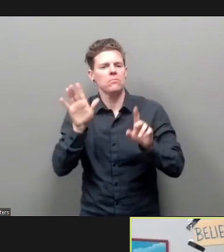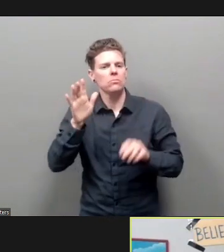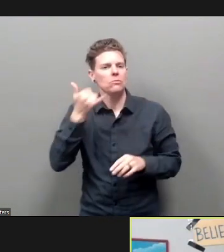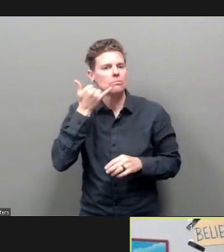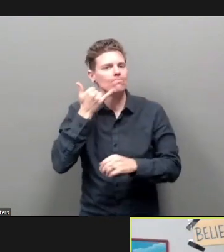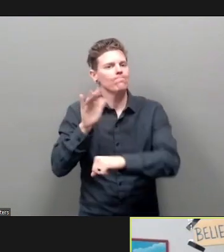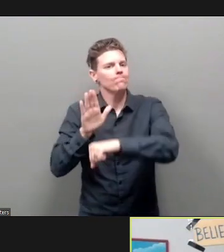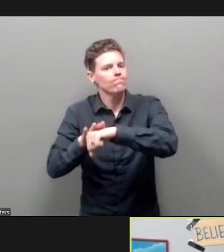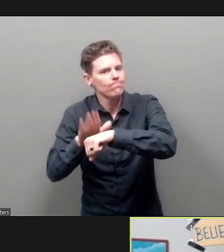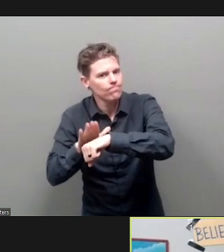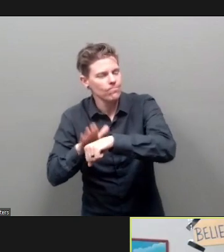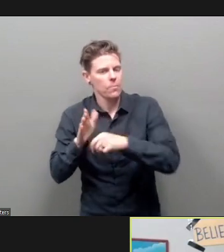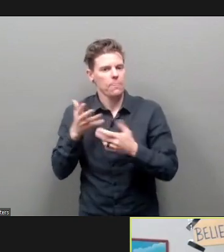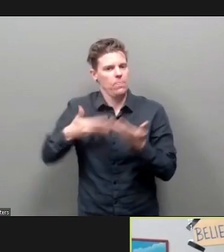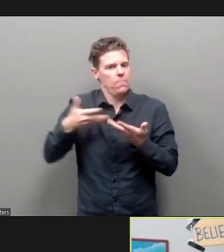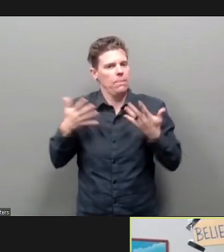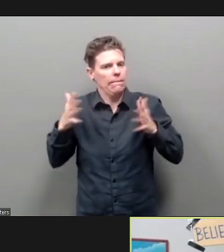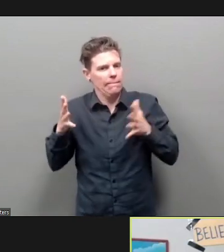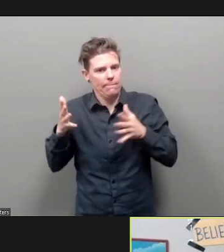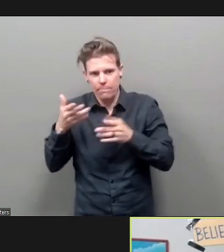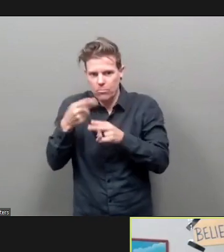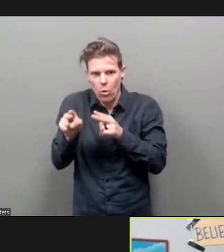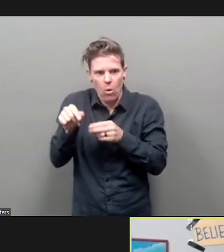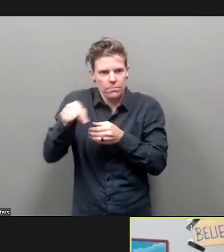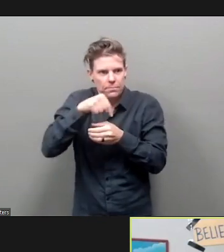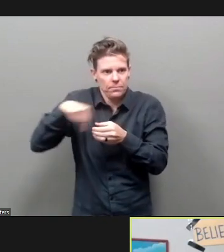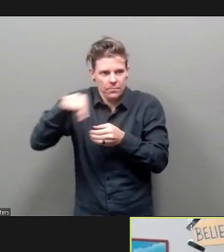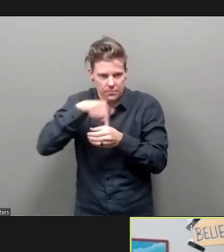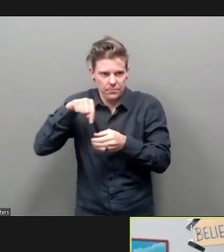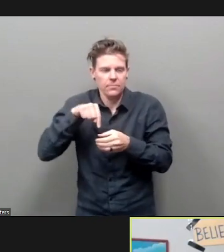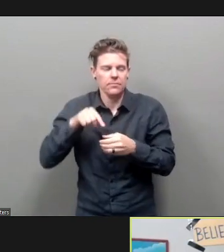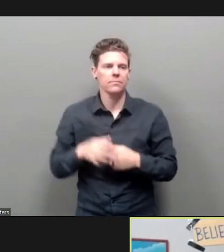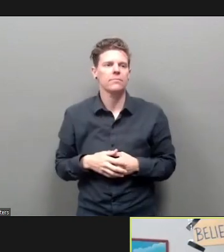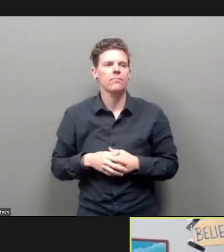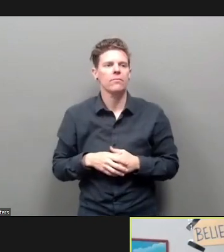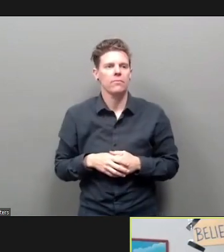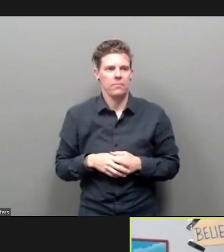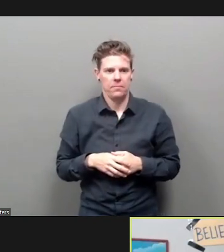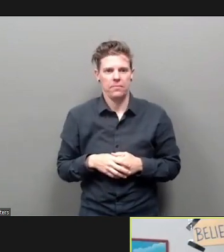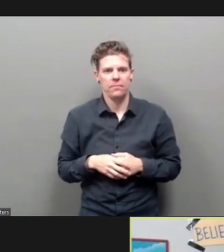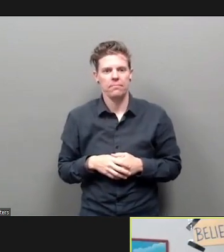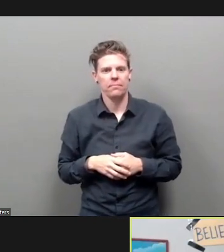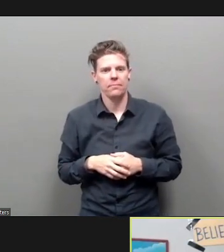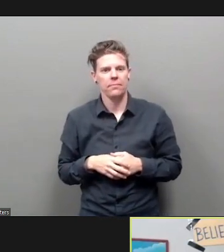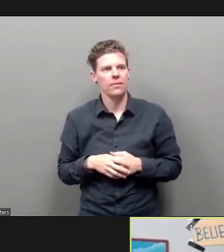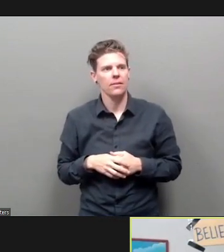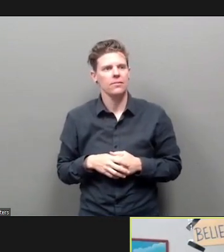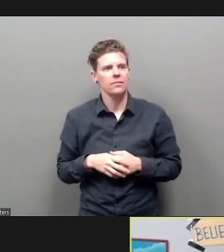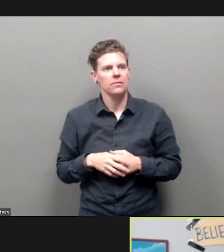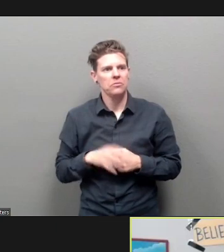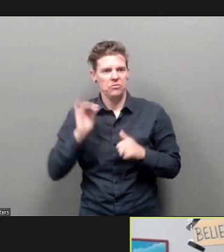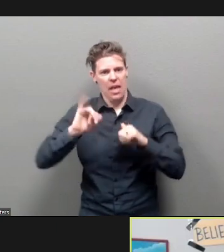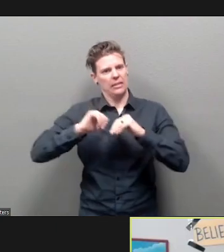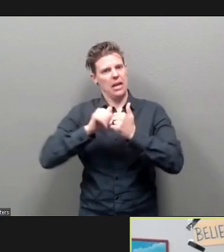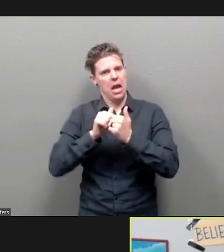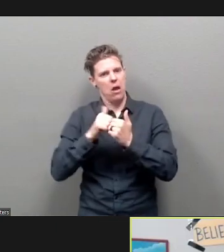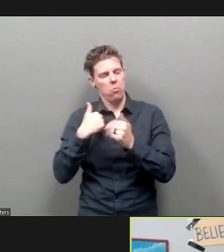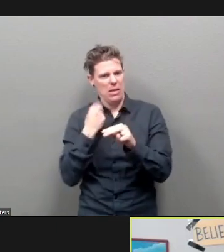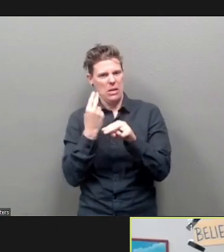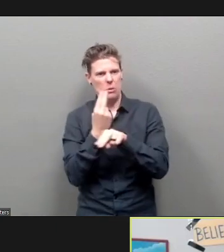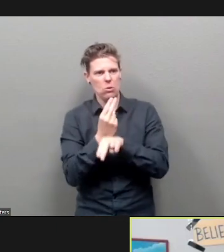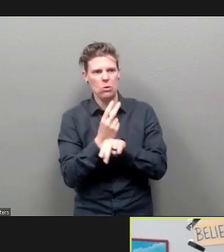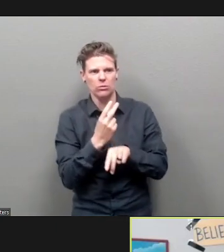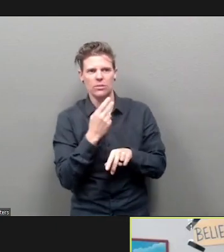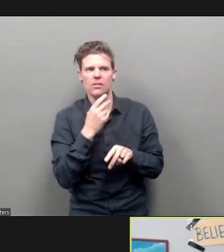and it'll just say you've been exposed to somebody who is positive. So that's the way we're using the tracking system. It's more of